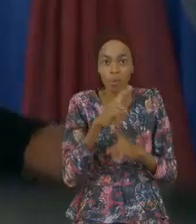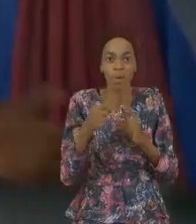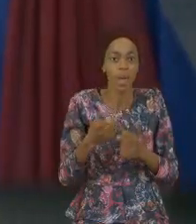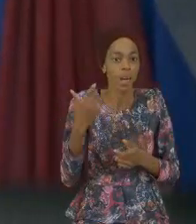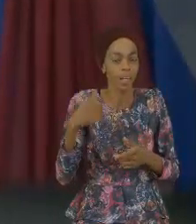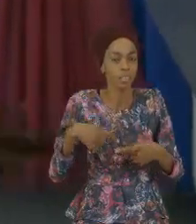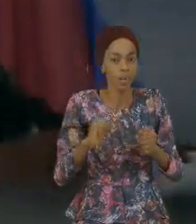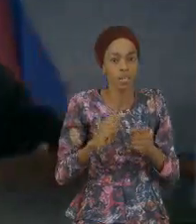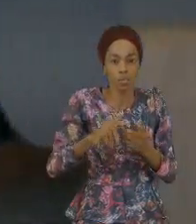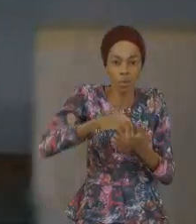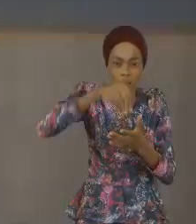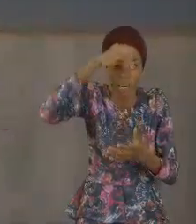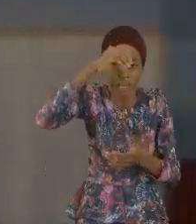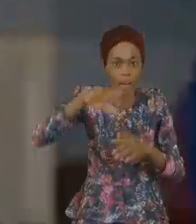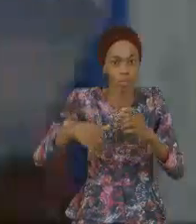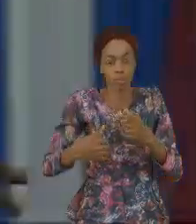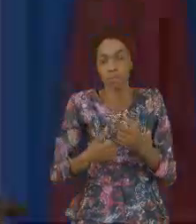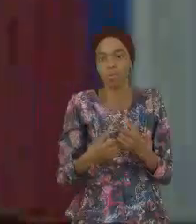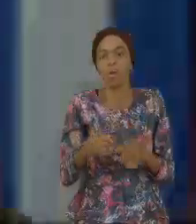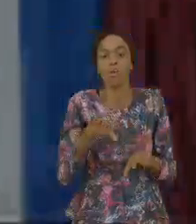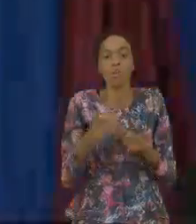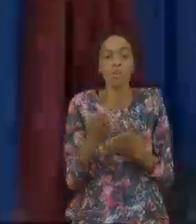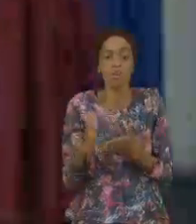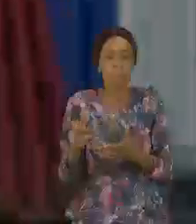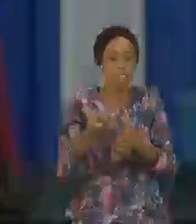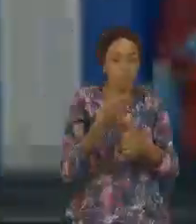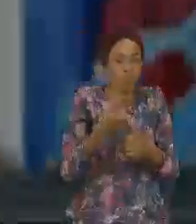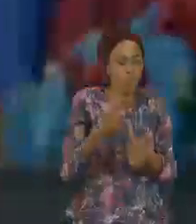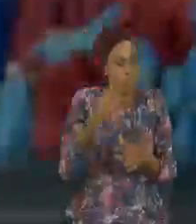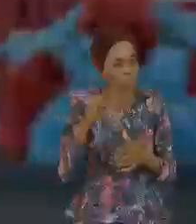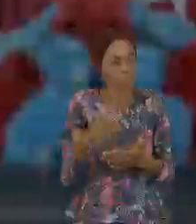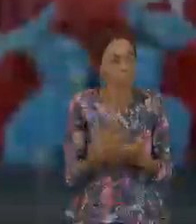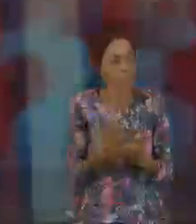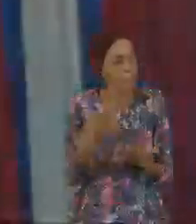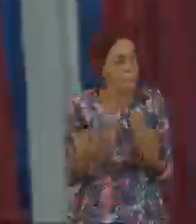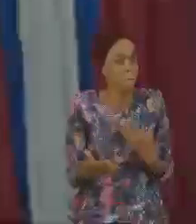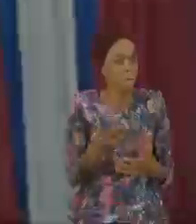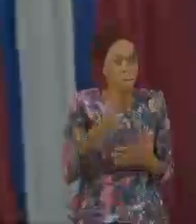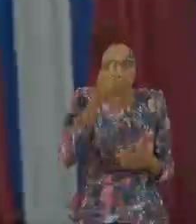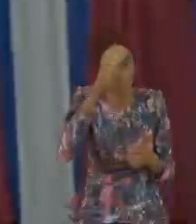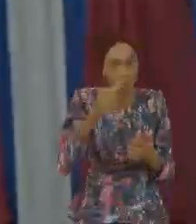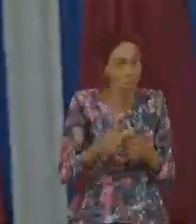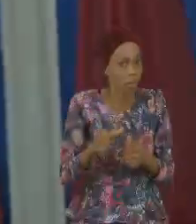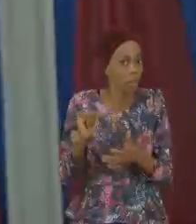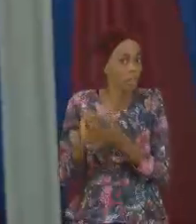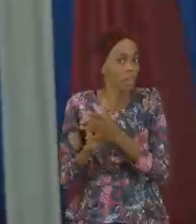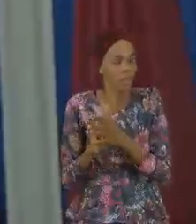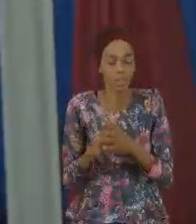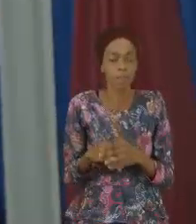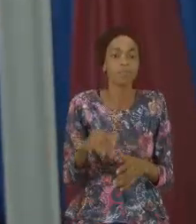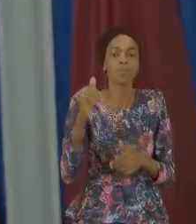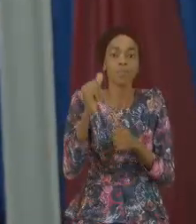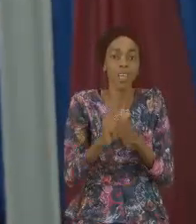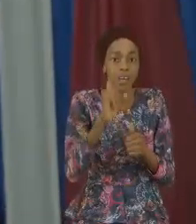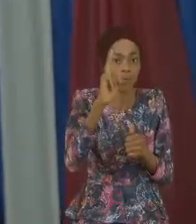didn't you fall? When you try to do something, maybe you're still remembering that everyone